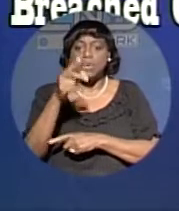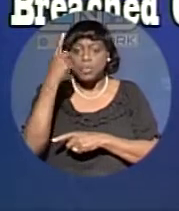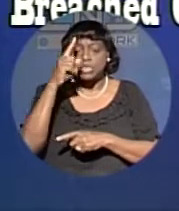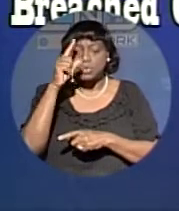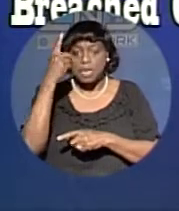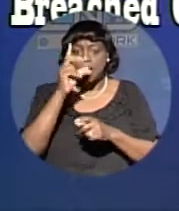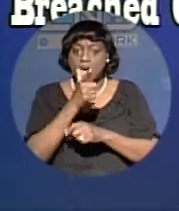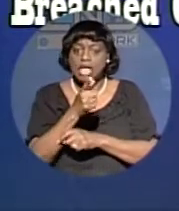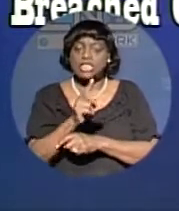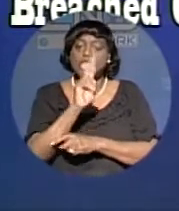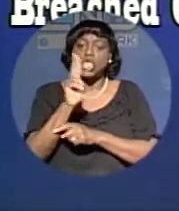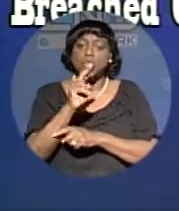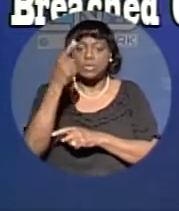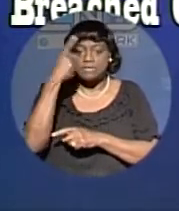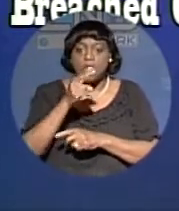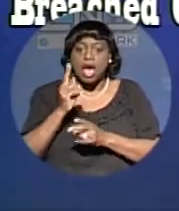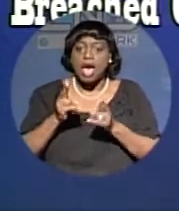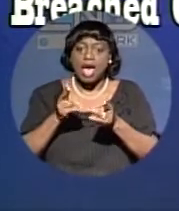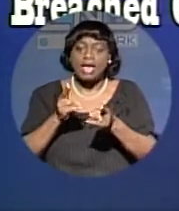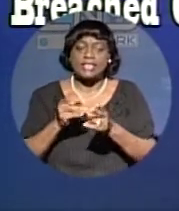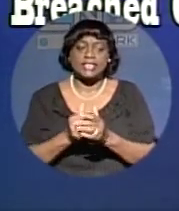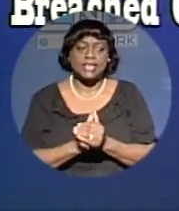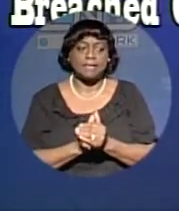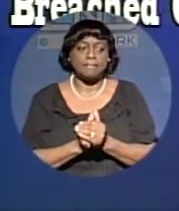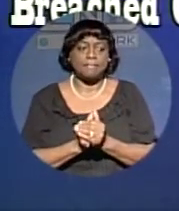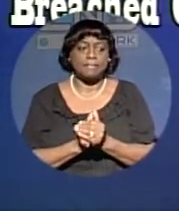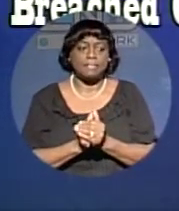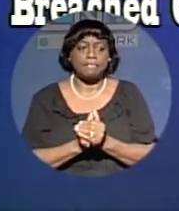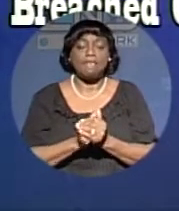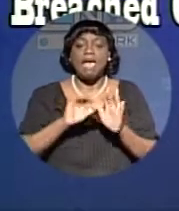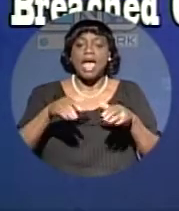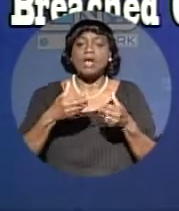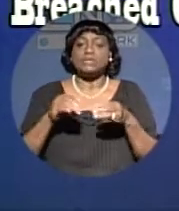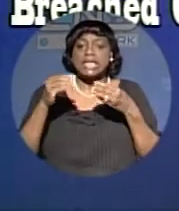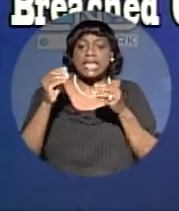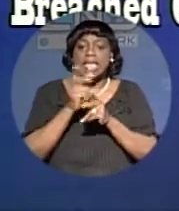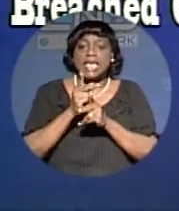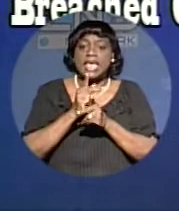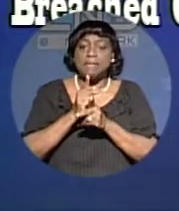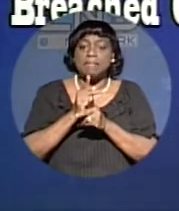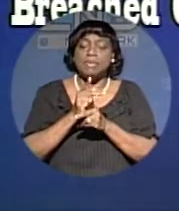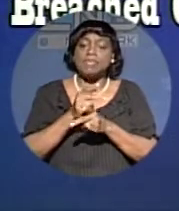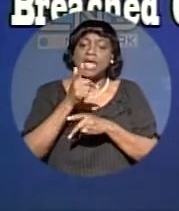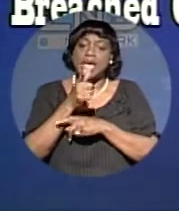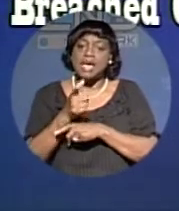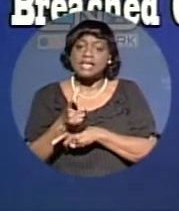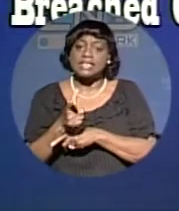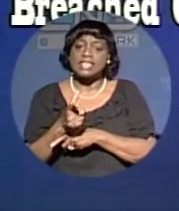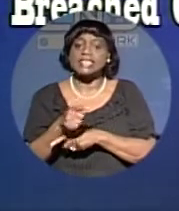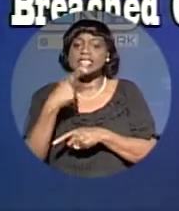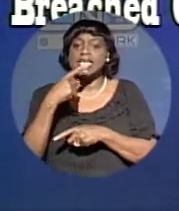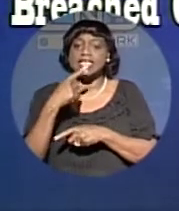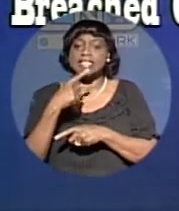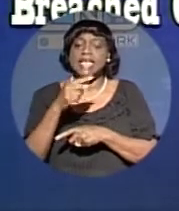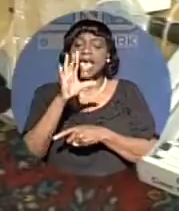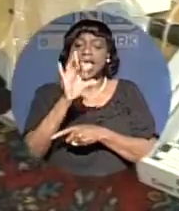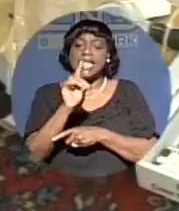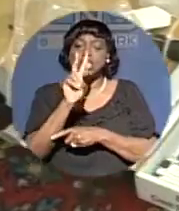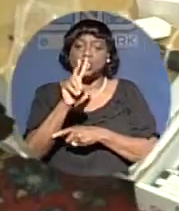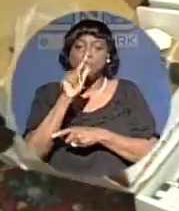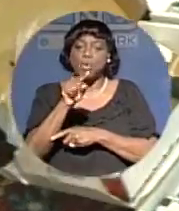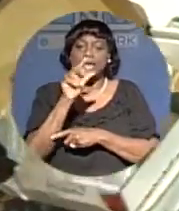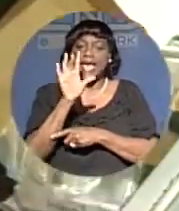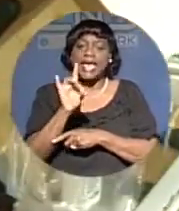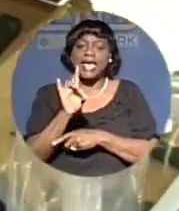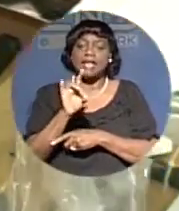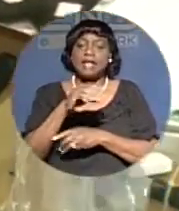hunting. As for licensing, use and storage of weapons, research has found that the majority of guns, 82.8%,